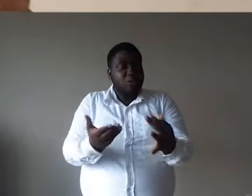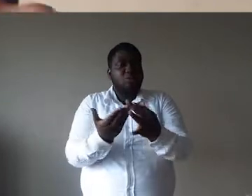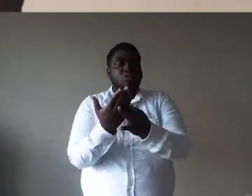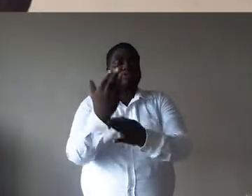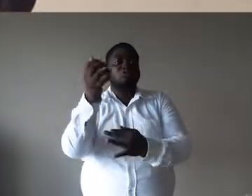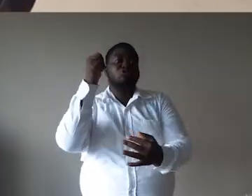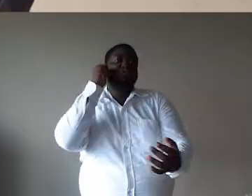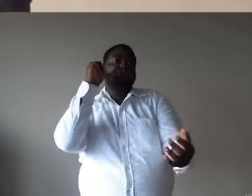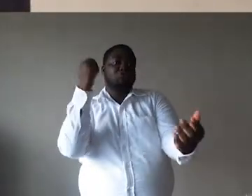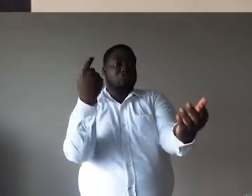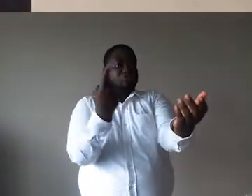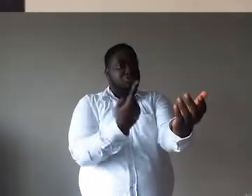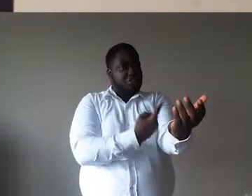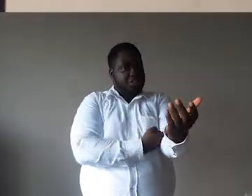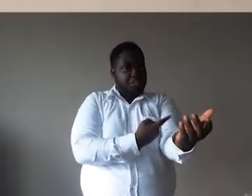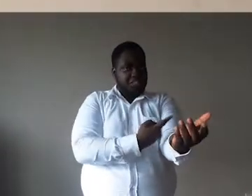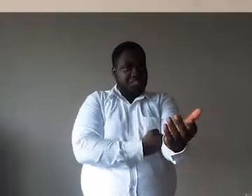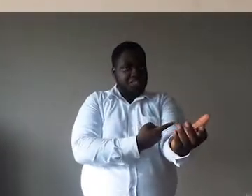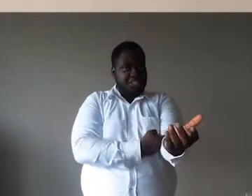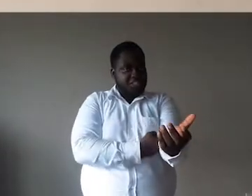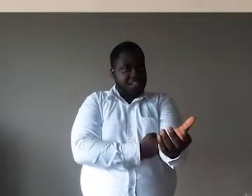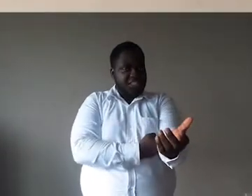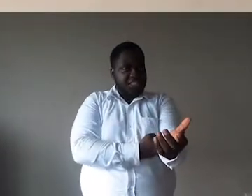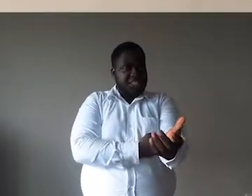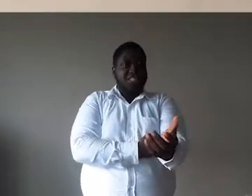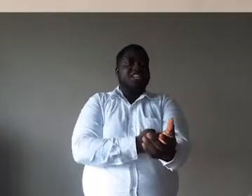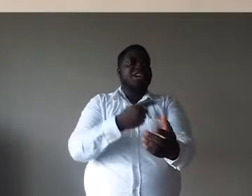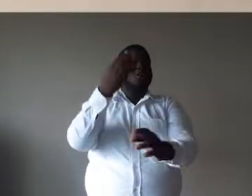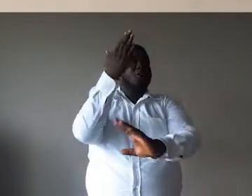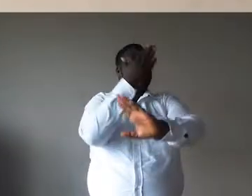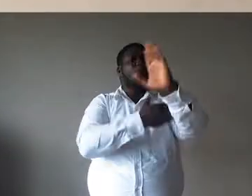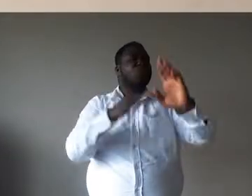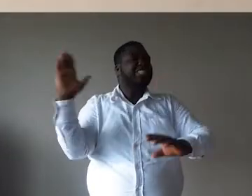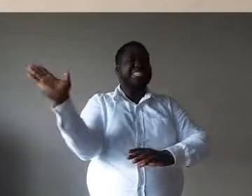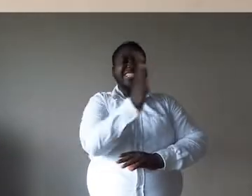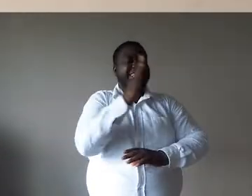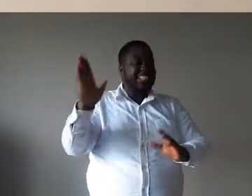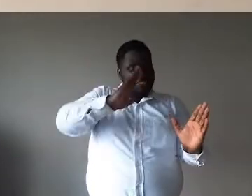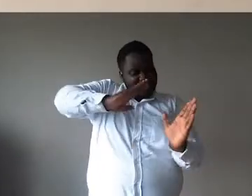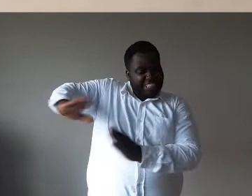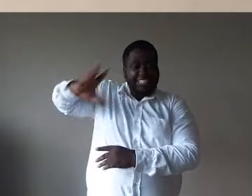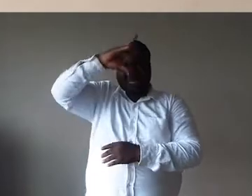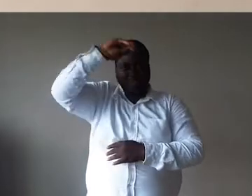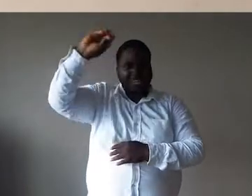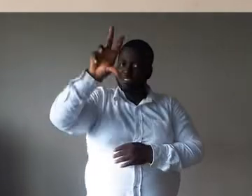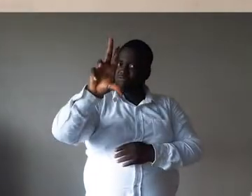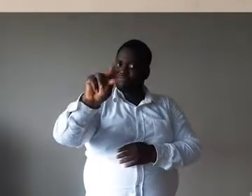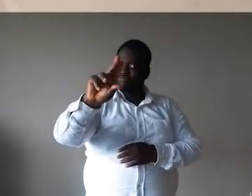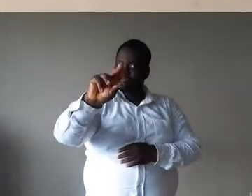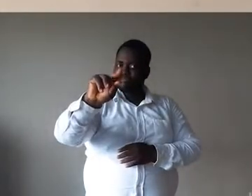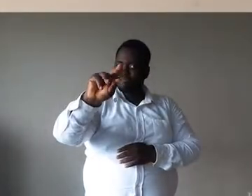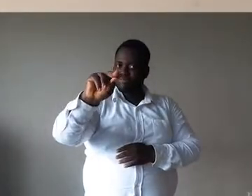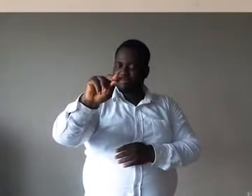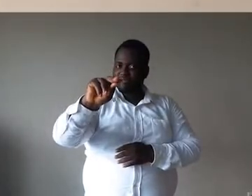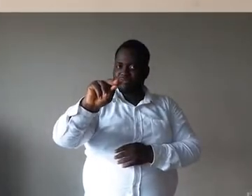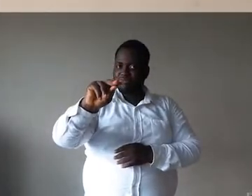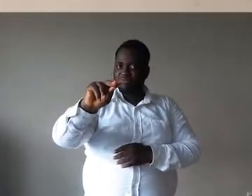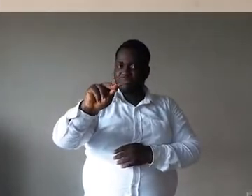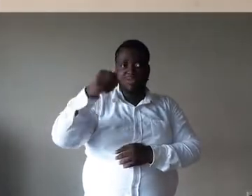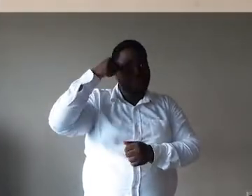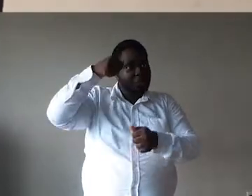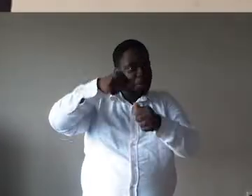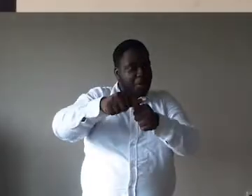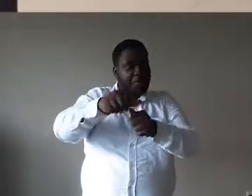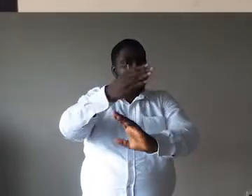heir of all things, telling us that God has never left man. From the day that he created man, he made them male and female.